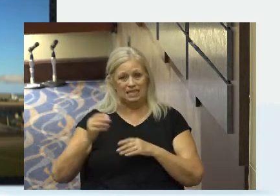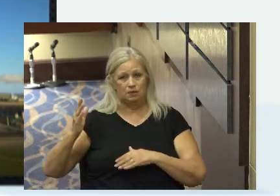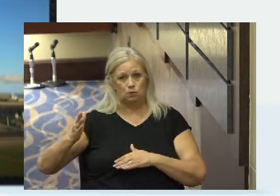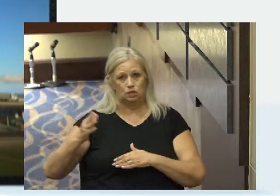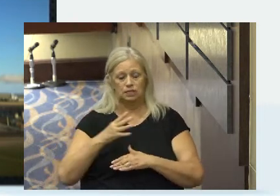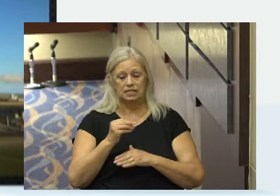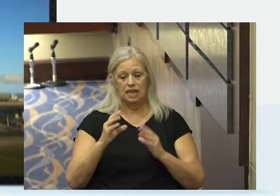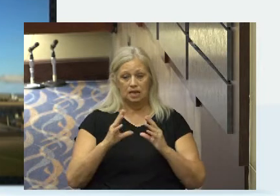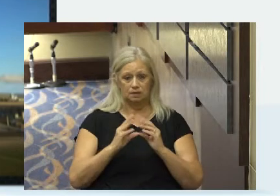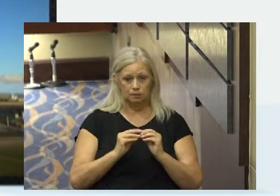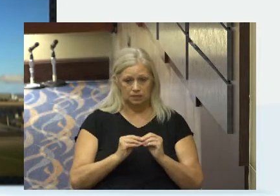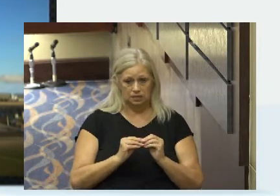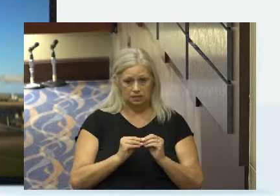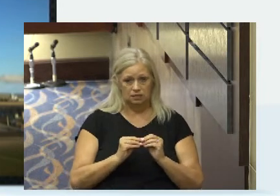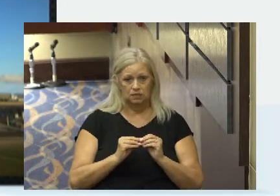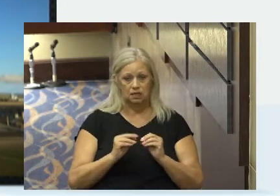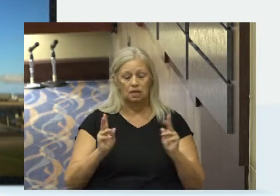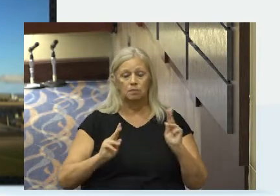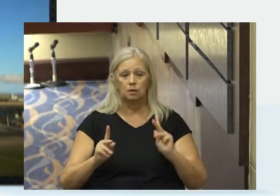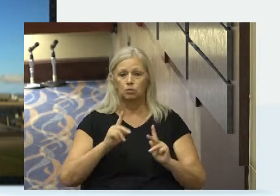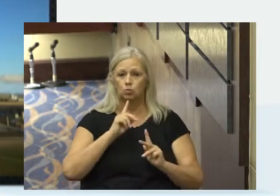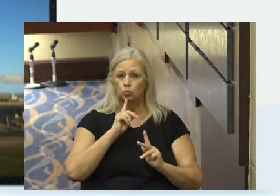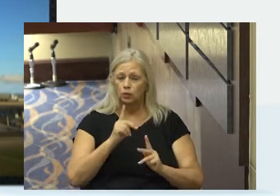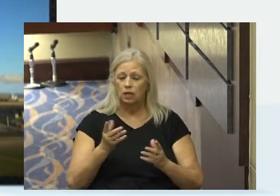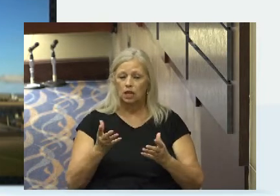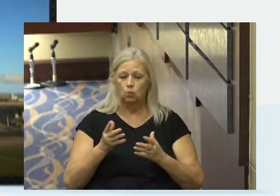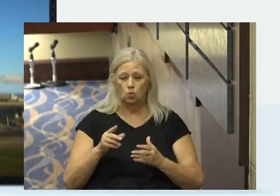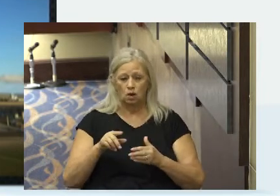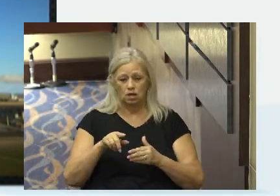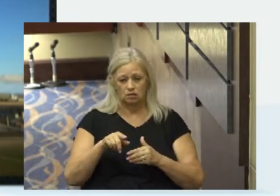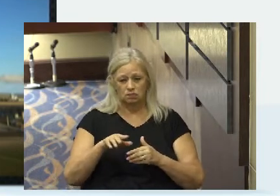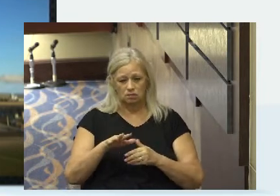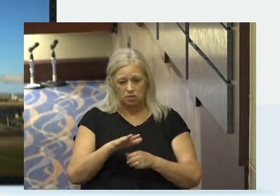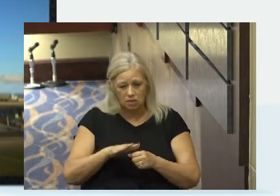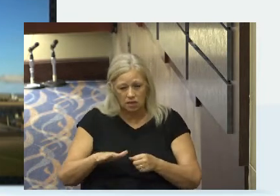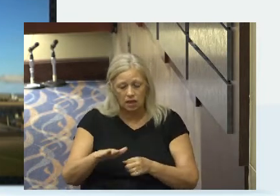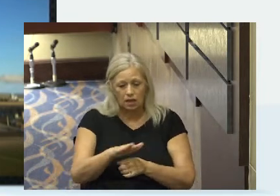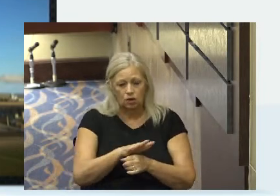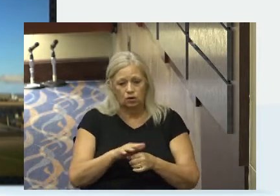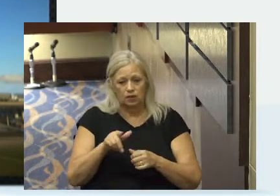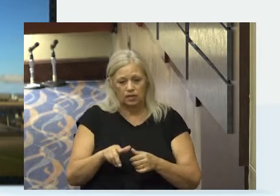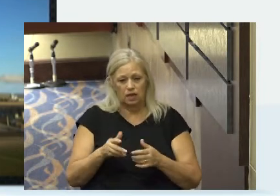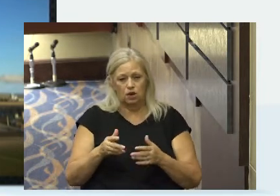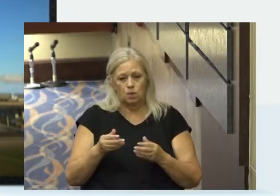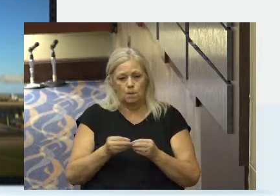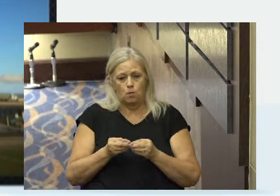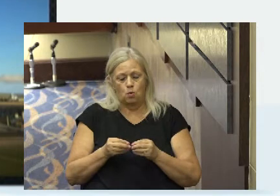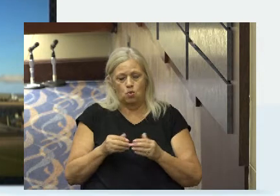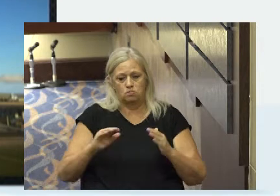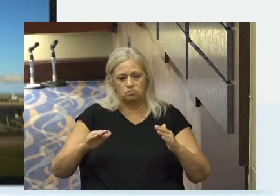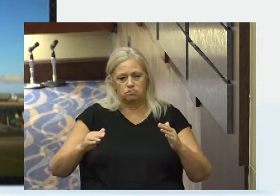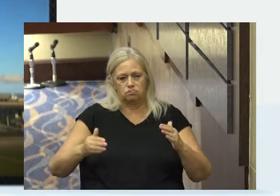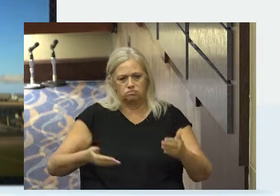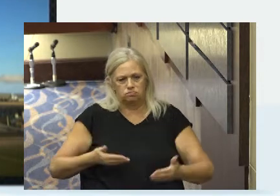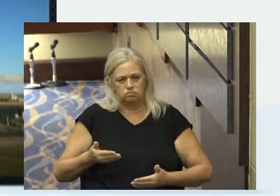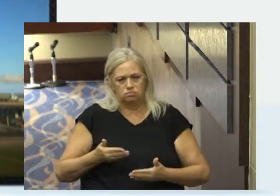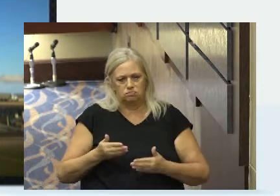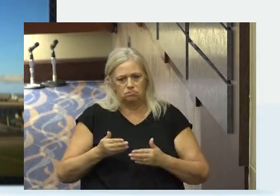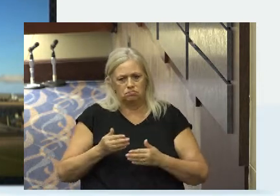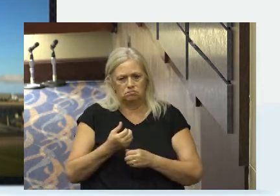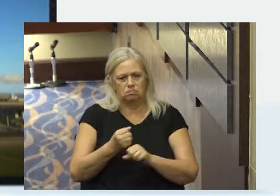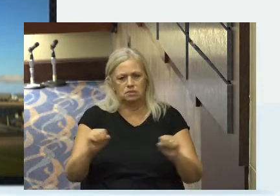that were had, were that people really wanted to make the area more inviting. They felt like there was a mental barrier and that the community